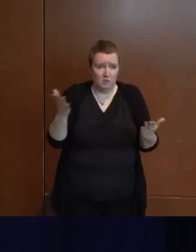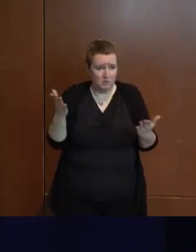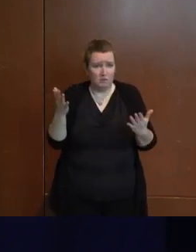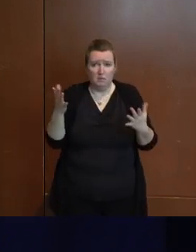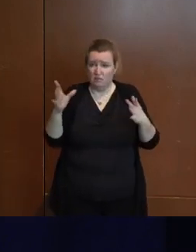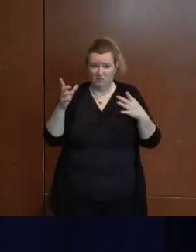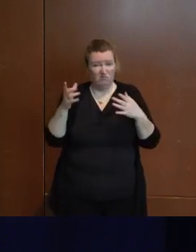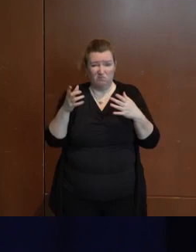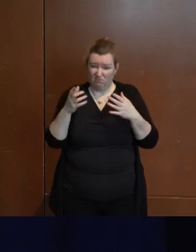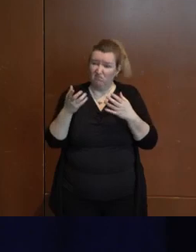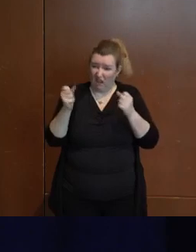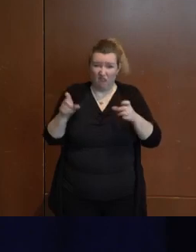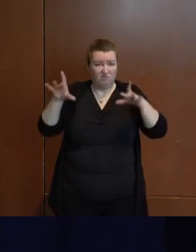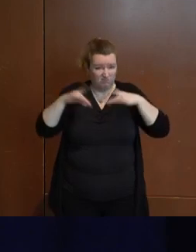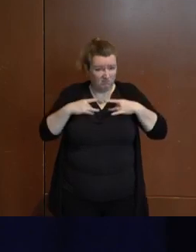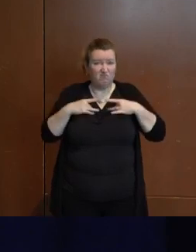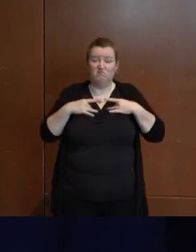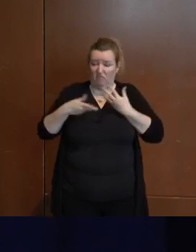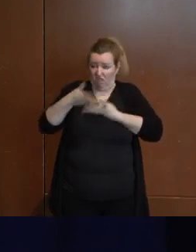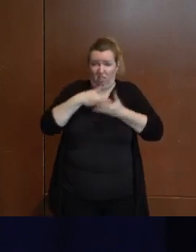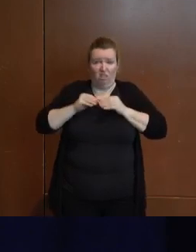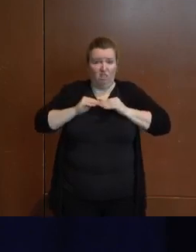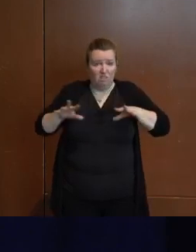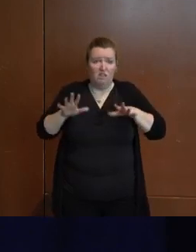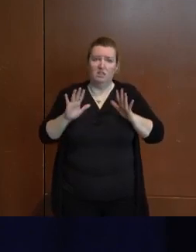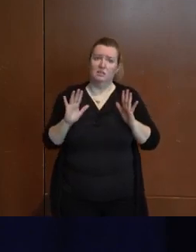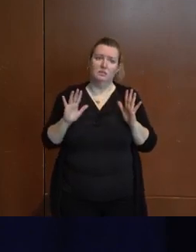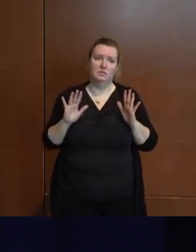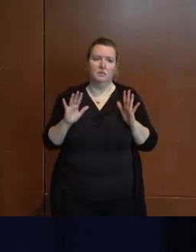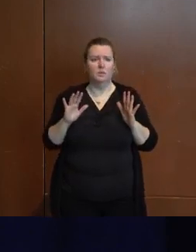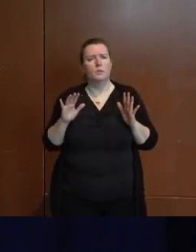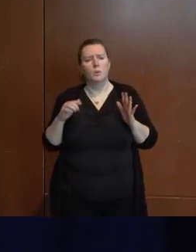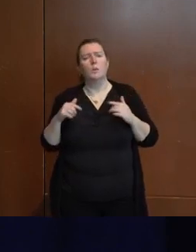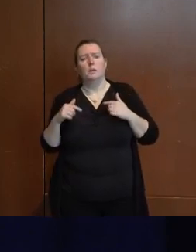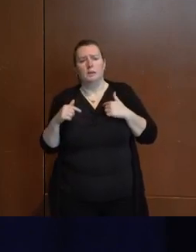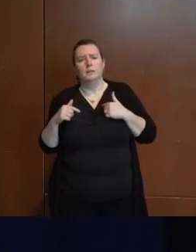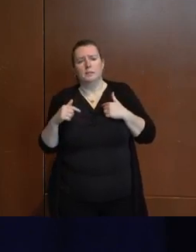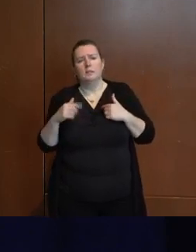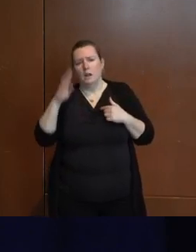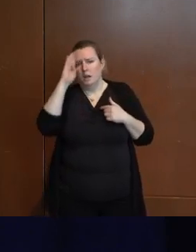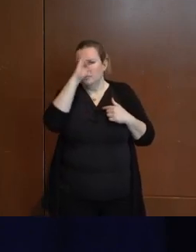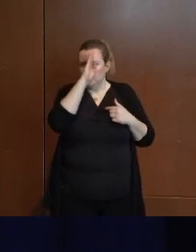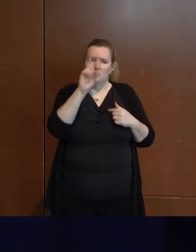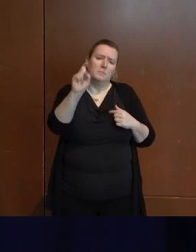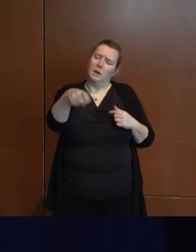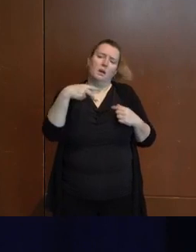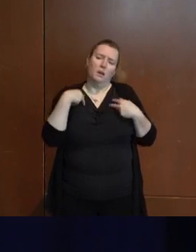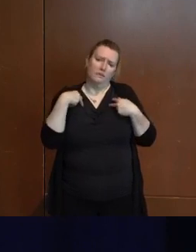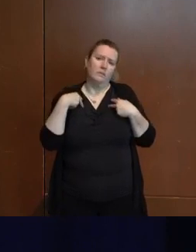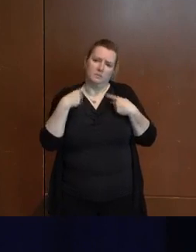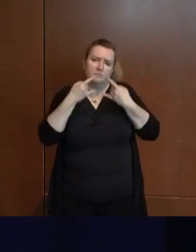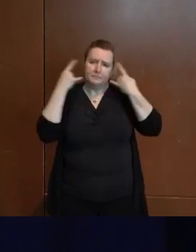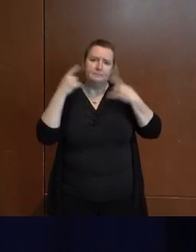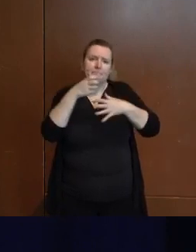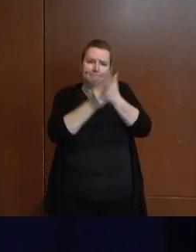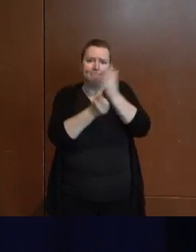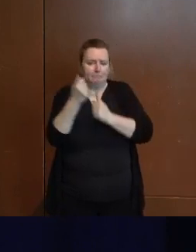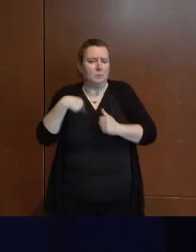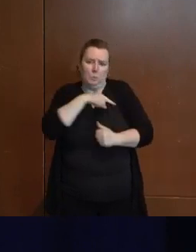first responder. So if you reverse engineer this, how we get to how much PPE is needed, it really starts with